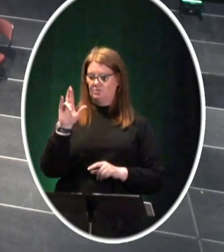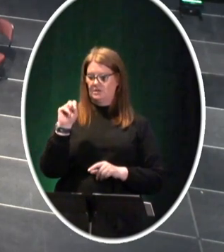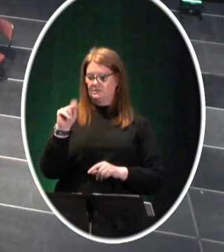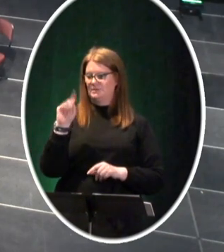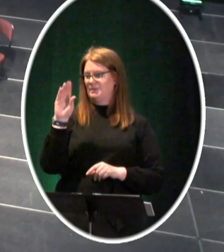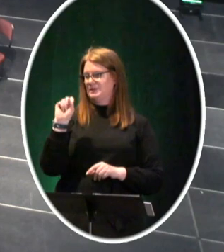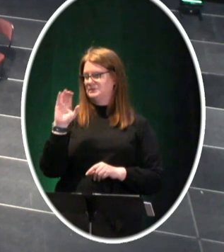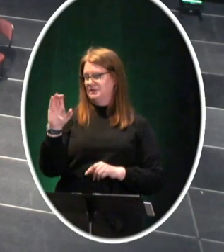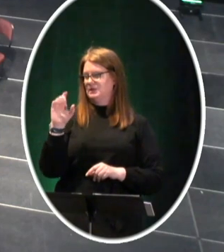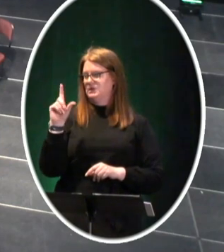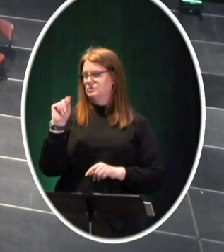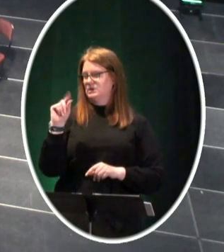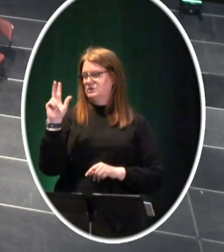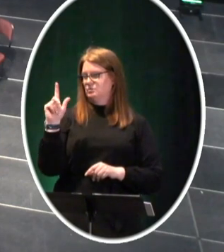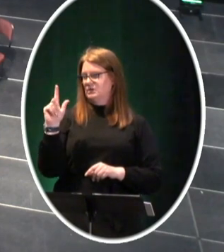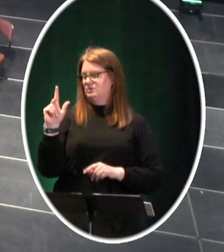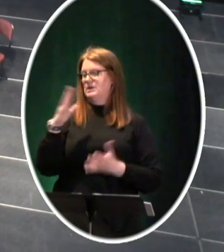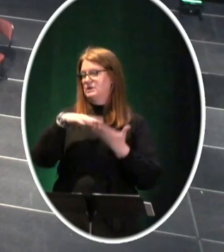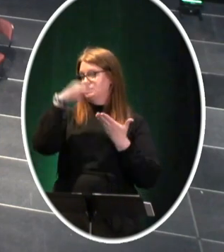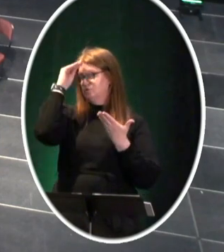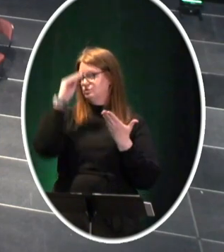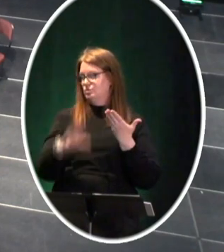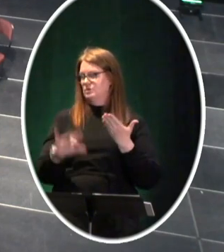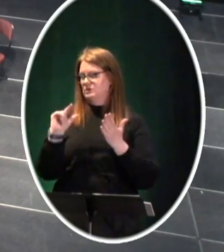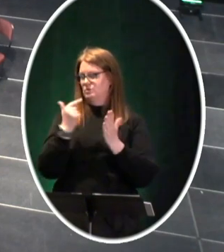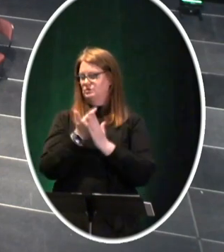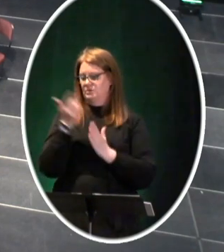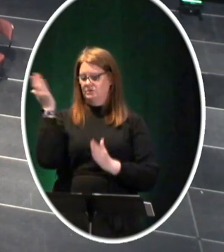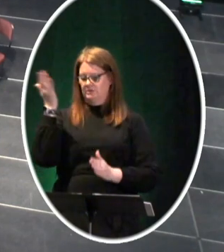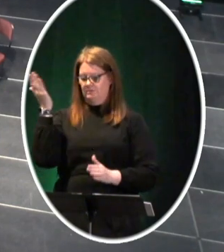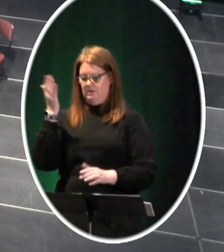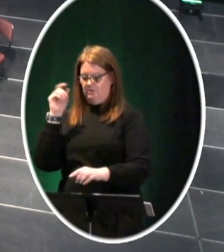BSC 2023 Student Commencement Speaker.